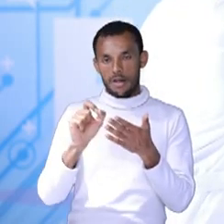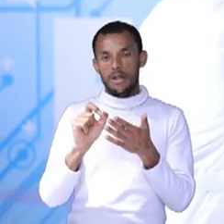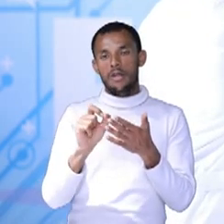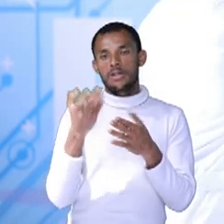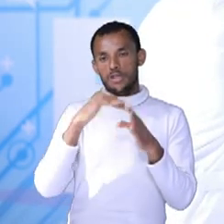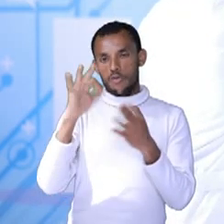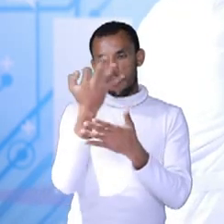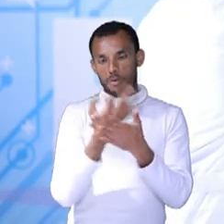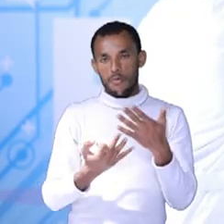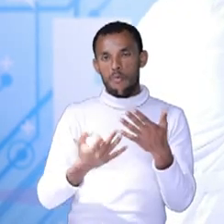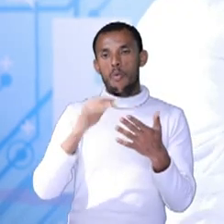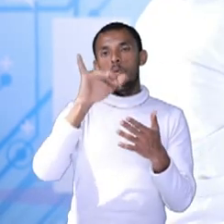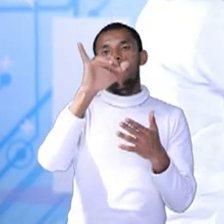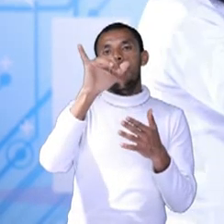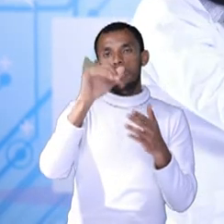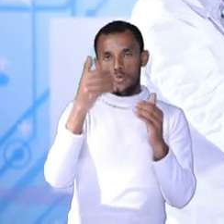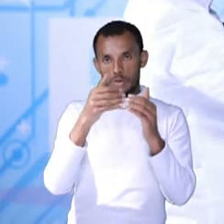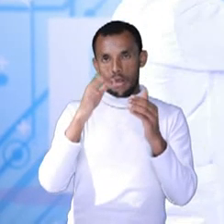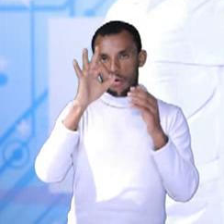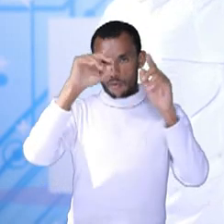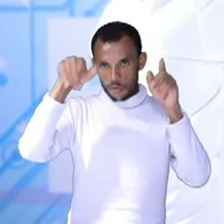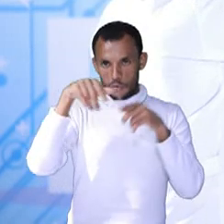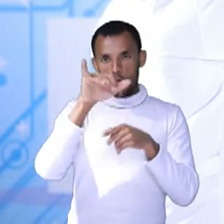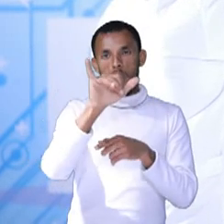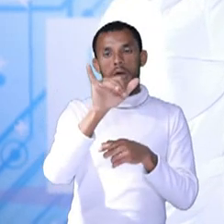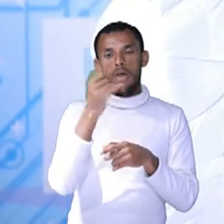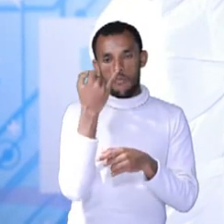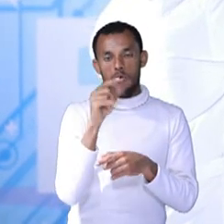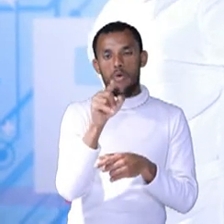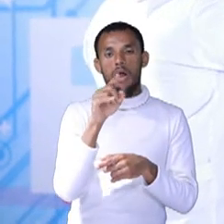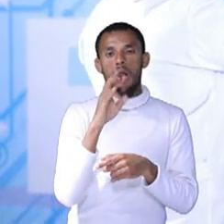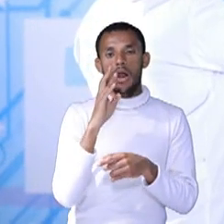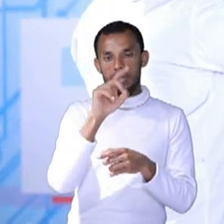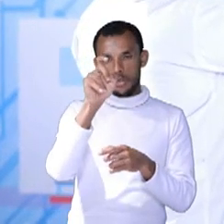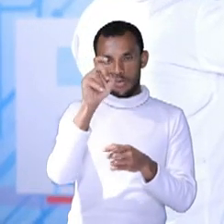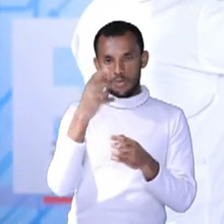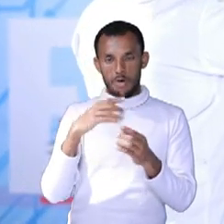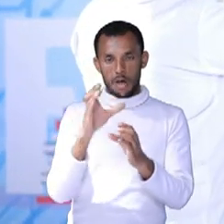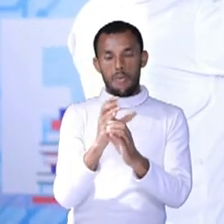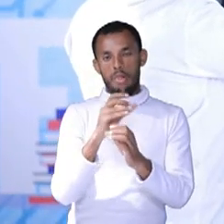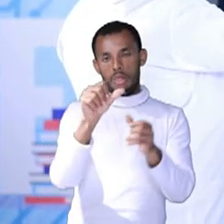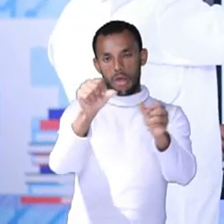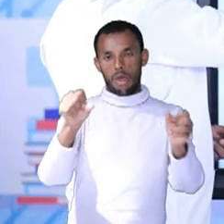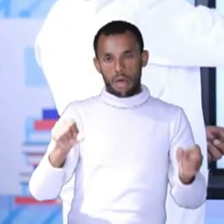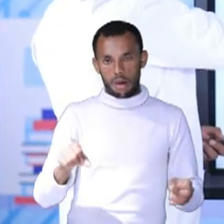of invariable y f of y. If you are asked to calculate the